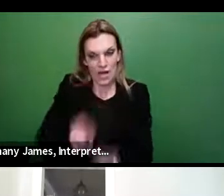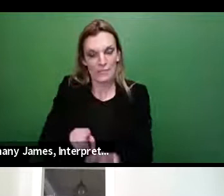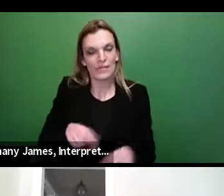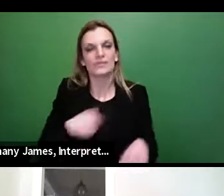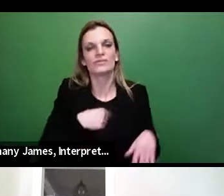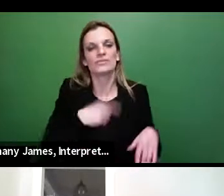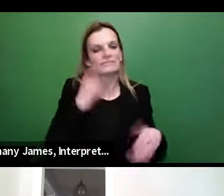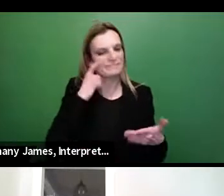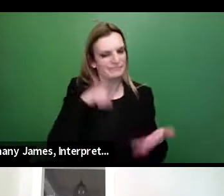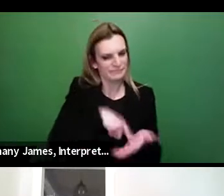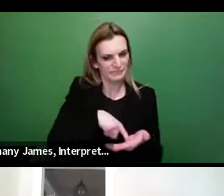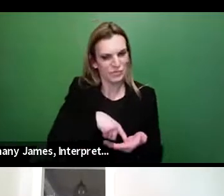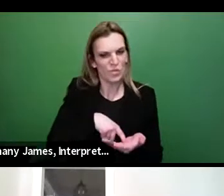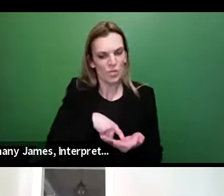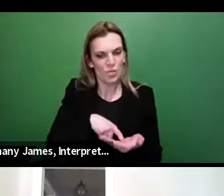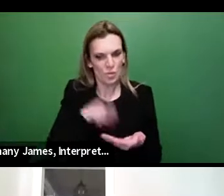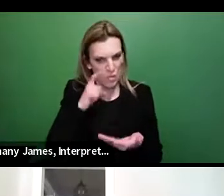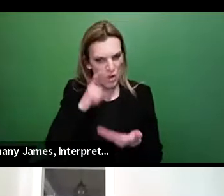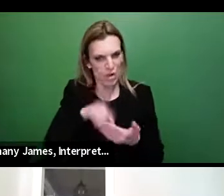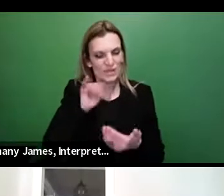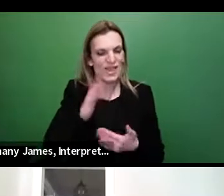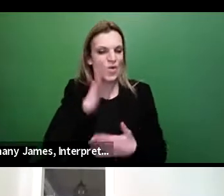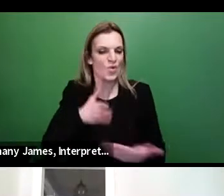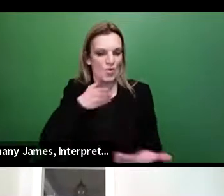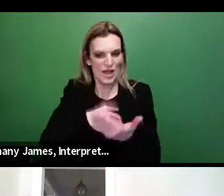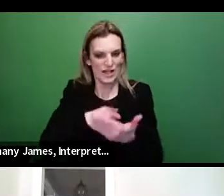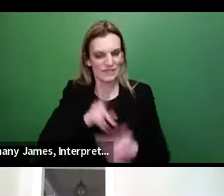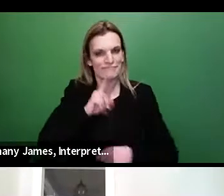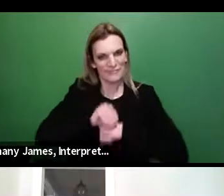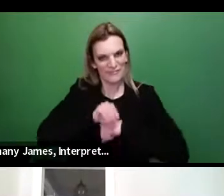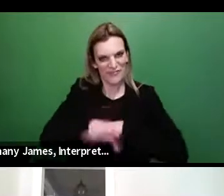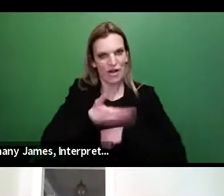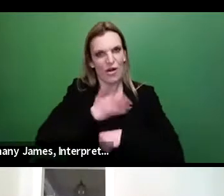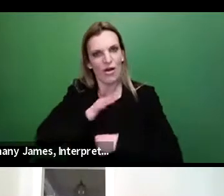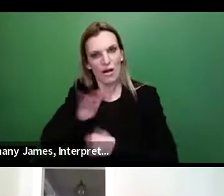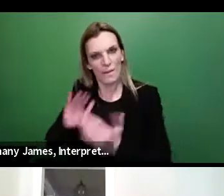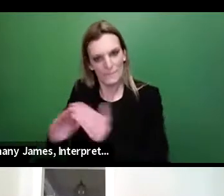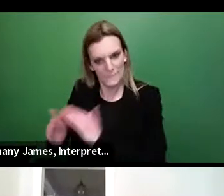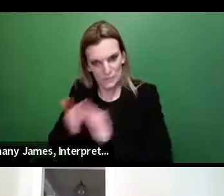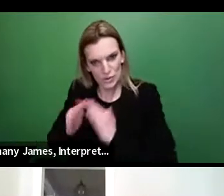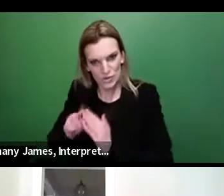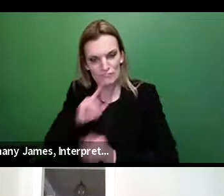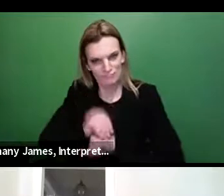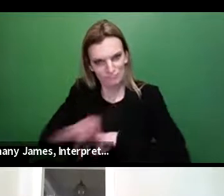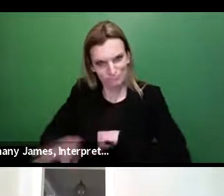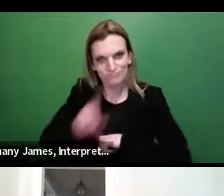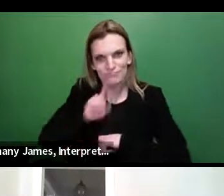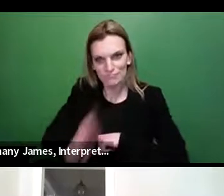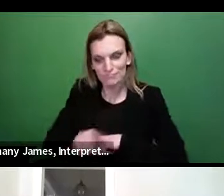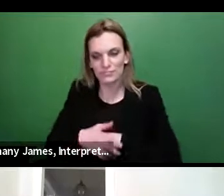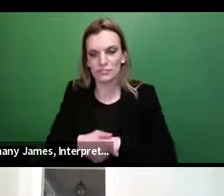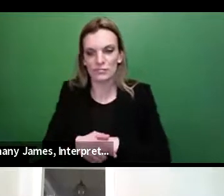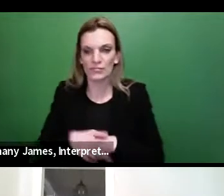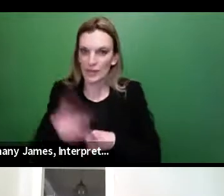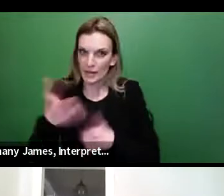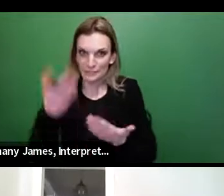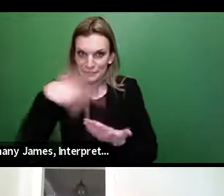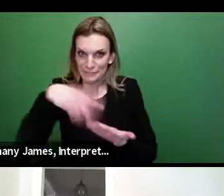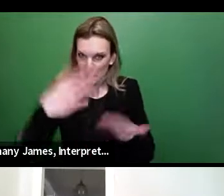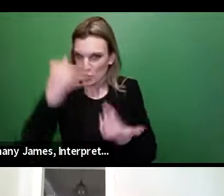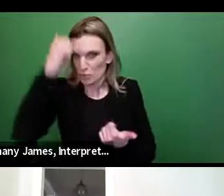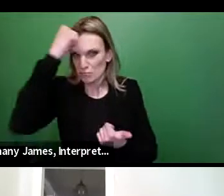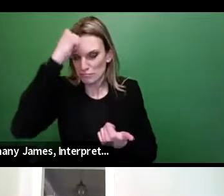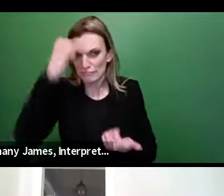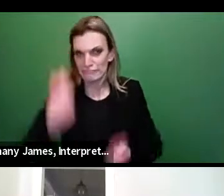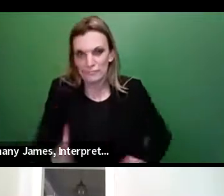affecting our community. And there was a period, as I'm sure many of you may have noticed,